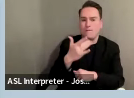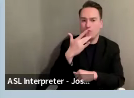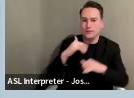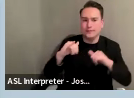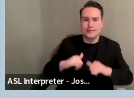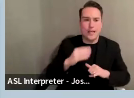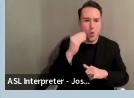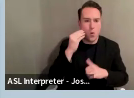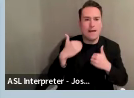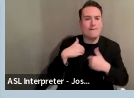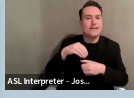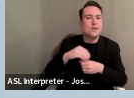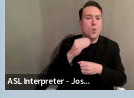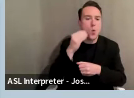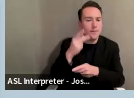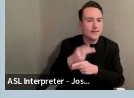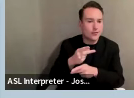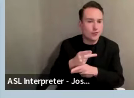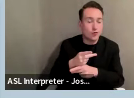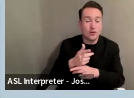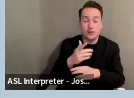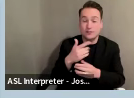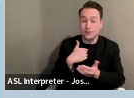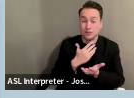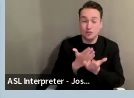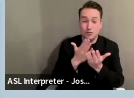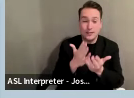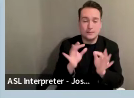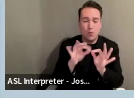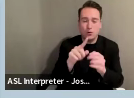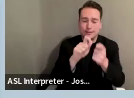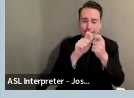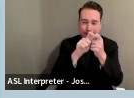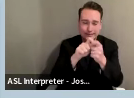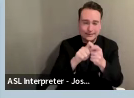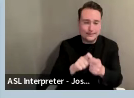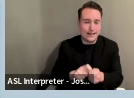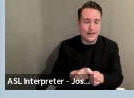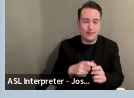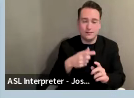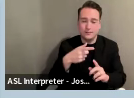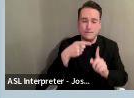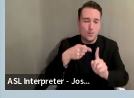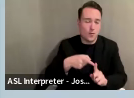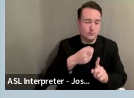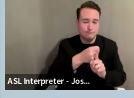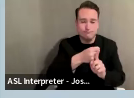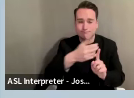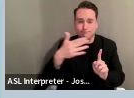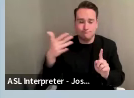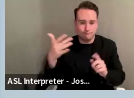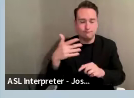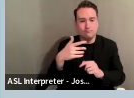in-home care. The more detailed you can be in these documents, helps the agent that you have